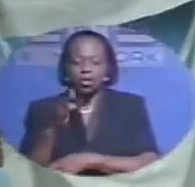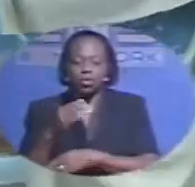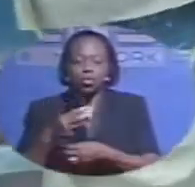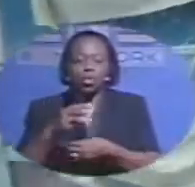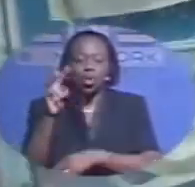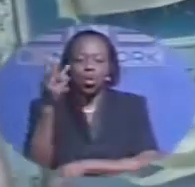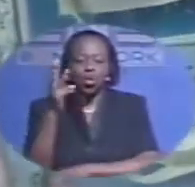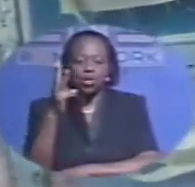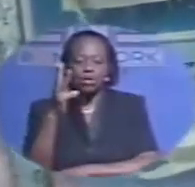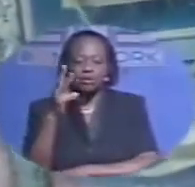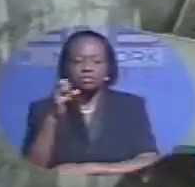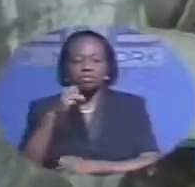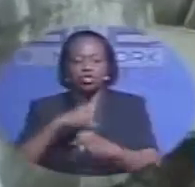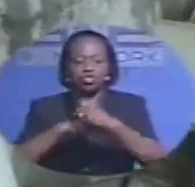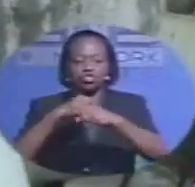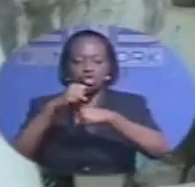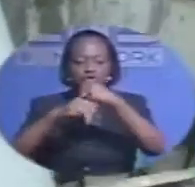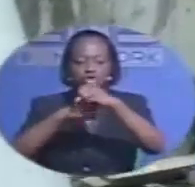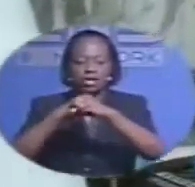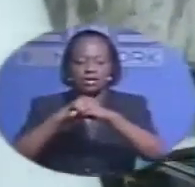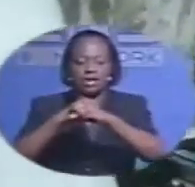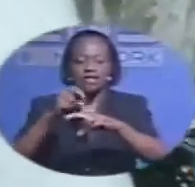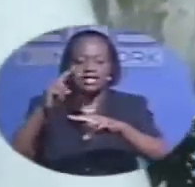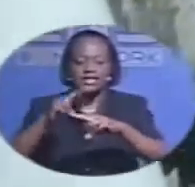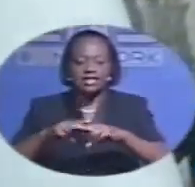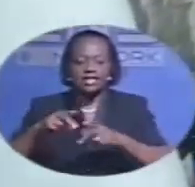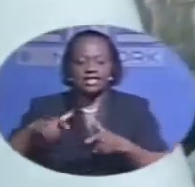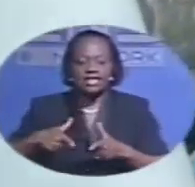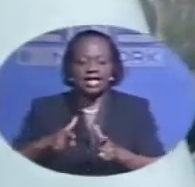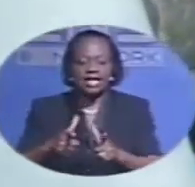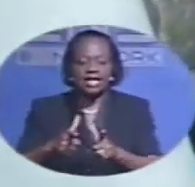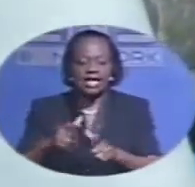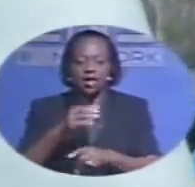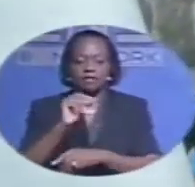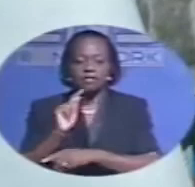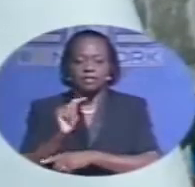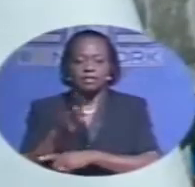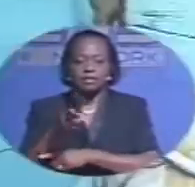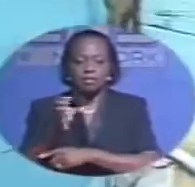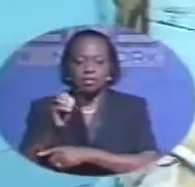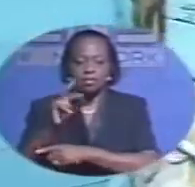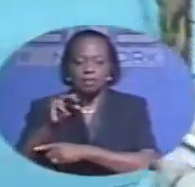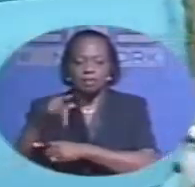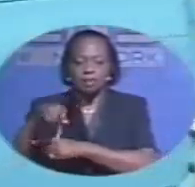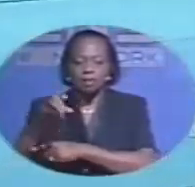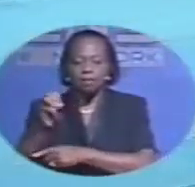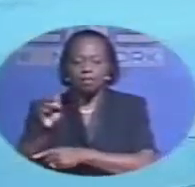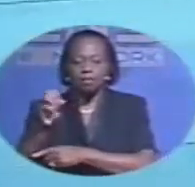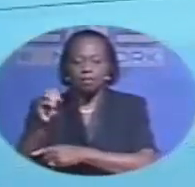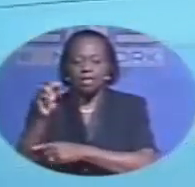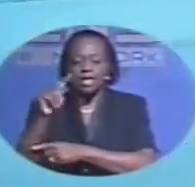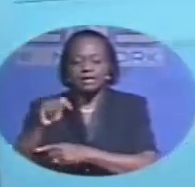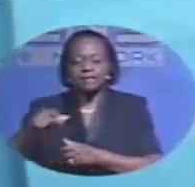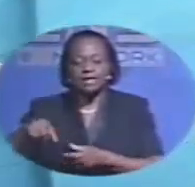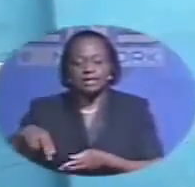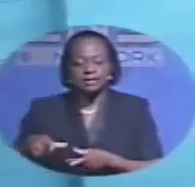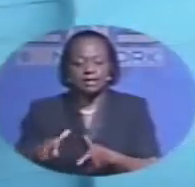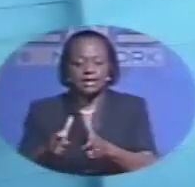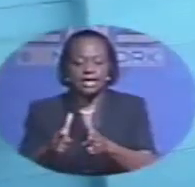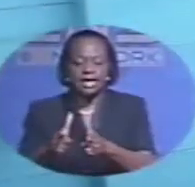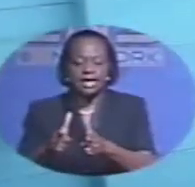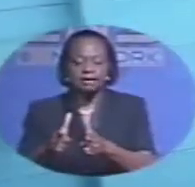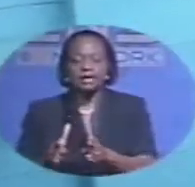in the heart of Thompson Lane off East Street in the Centerville constituency. A closer look reveals that the structure has a myriad of issues that's